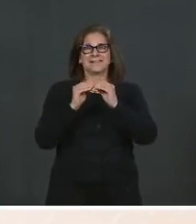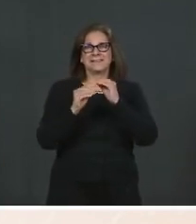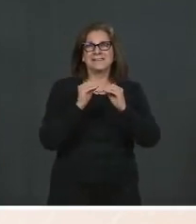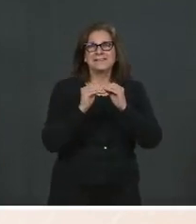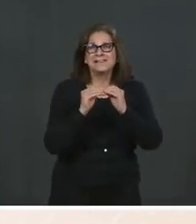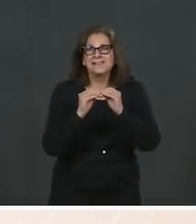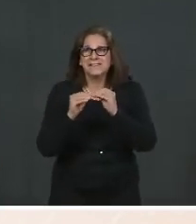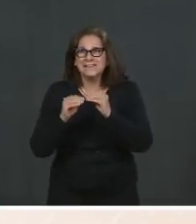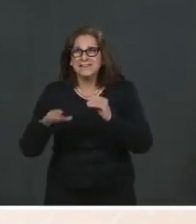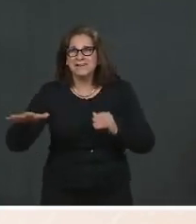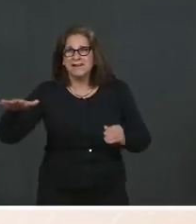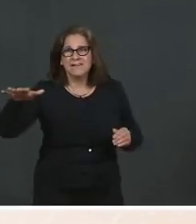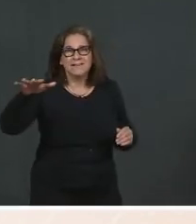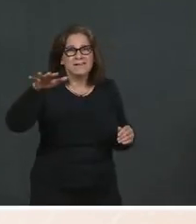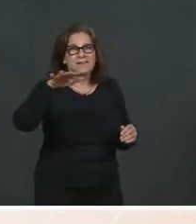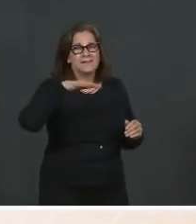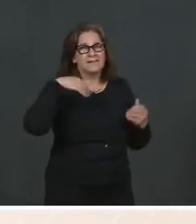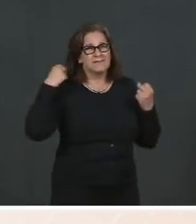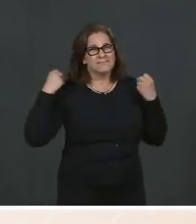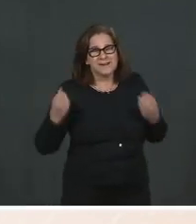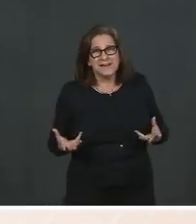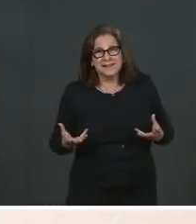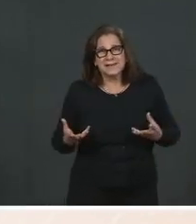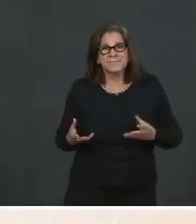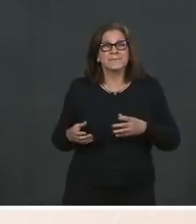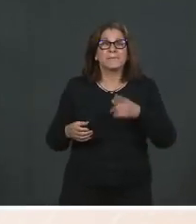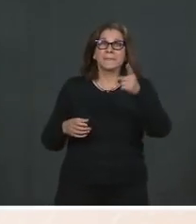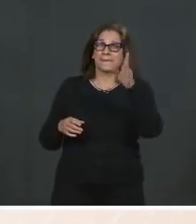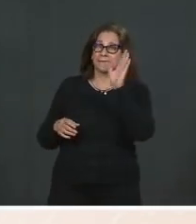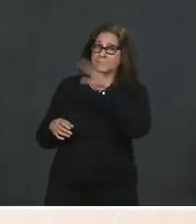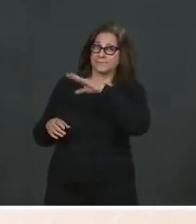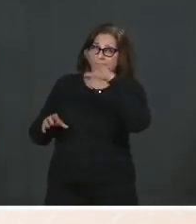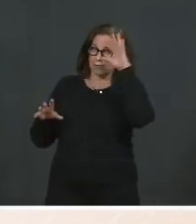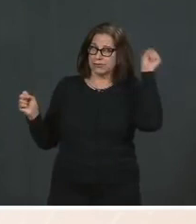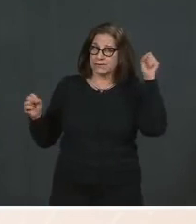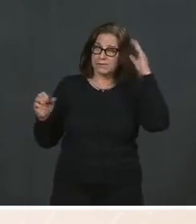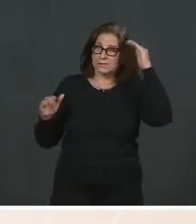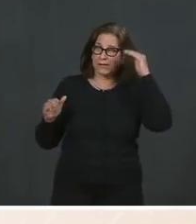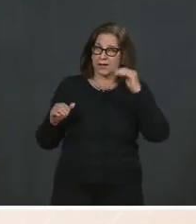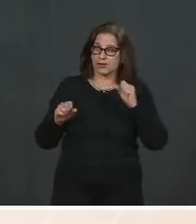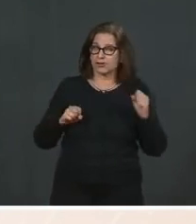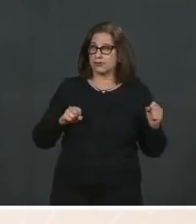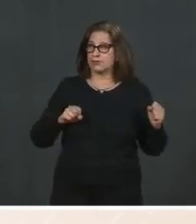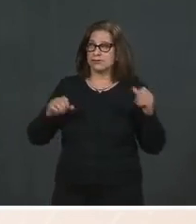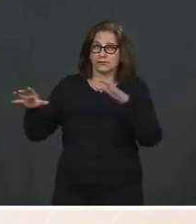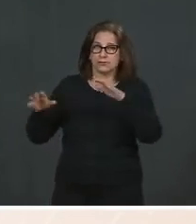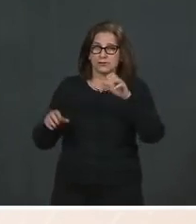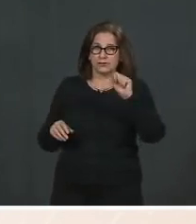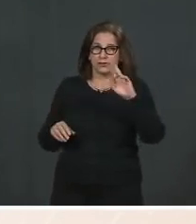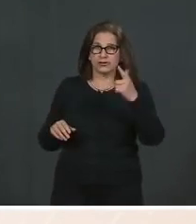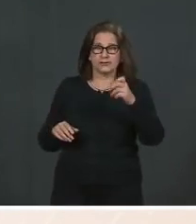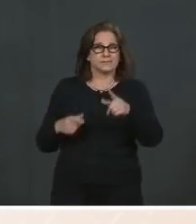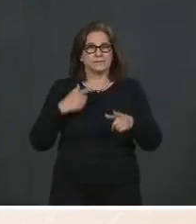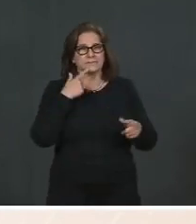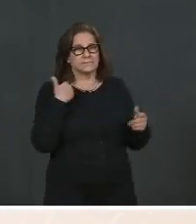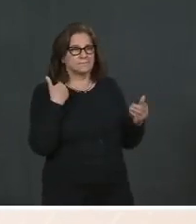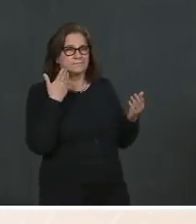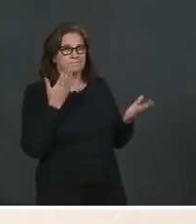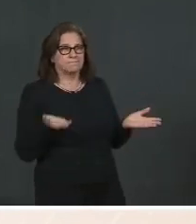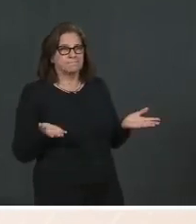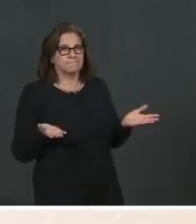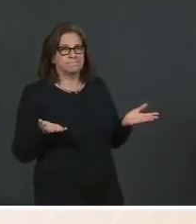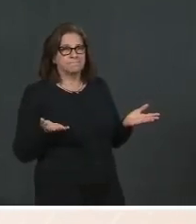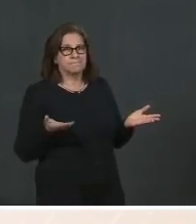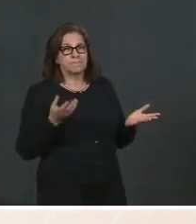a surge in unaccompanied minors over the next several months? I don't have any predictions. Those would certainly come from CBP or the Department of Homeland Security. But